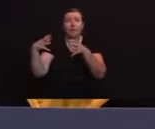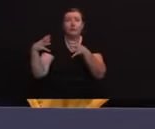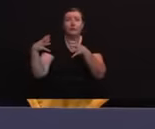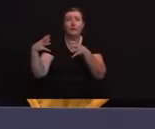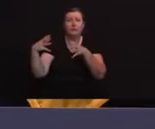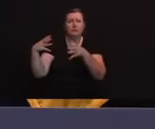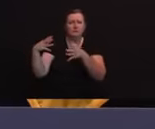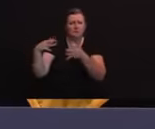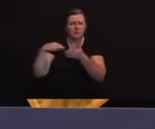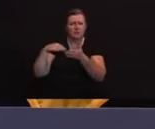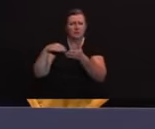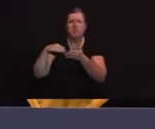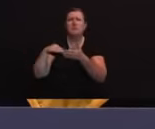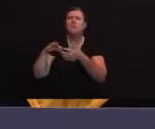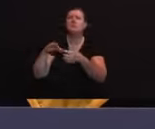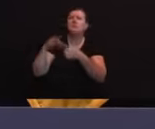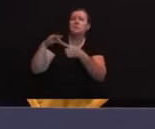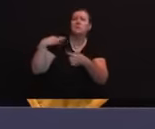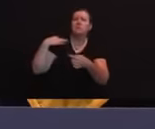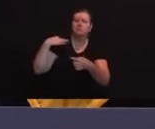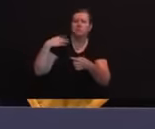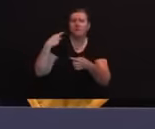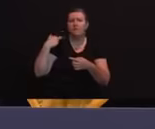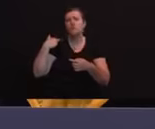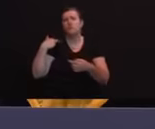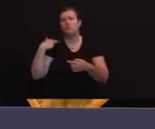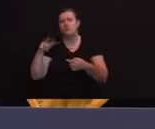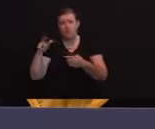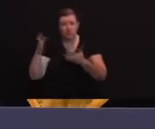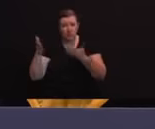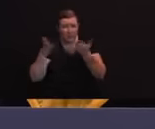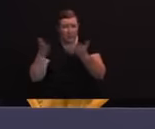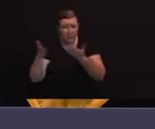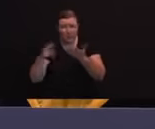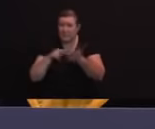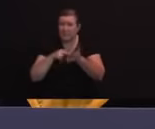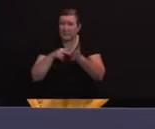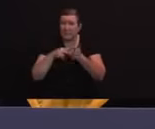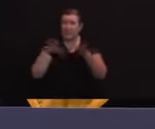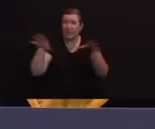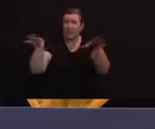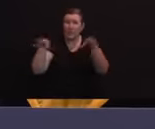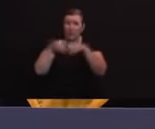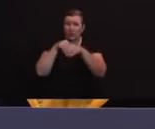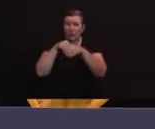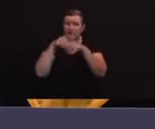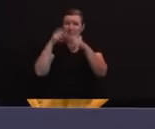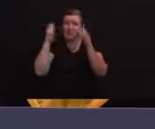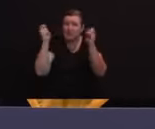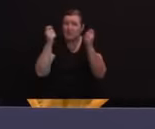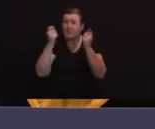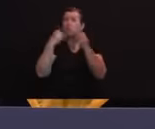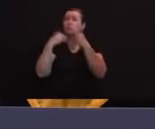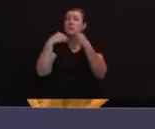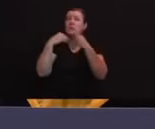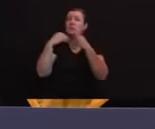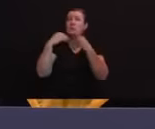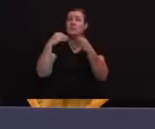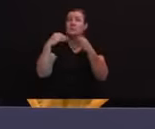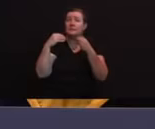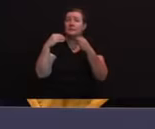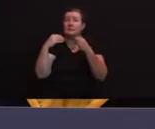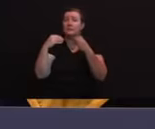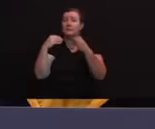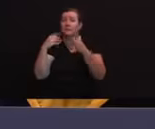also include wedding receptions, not just the wedding, but the reception itself. And a question on testing. We don't have numbers